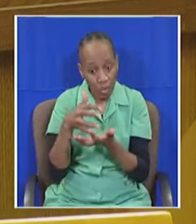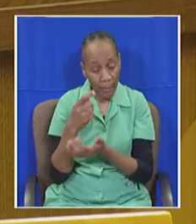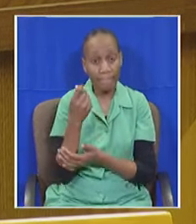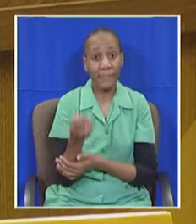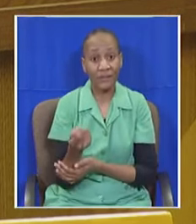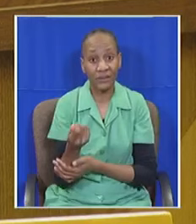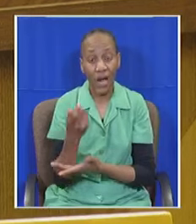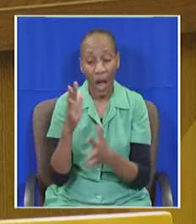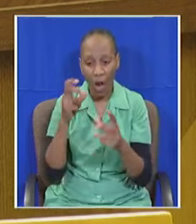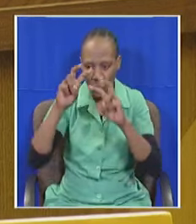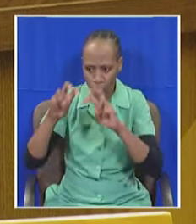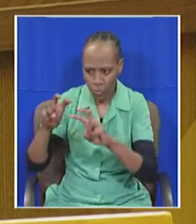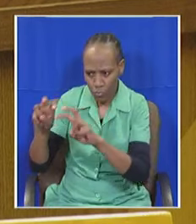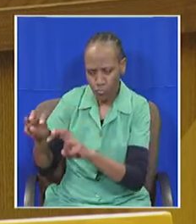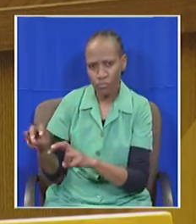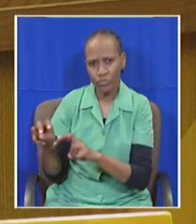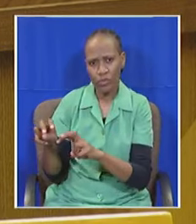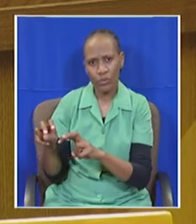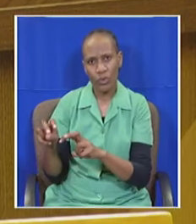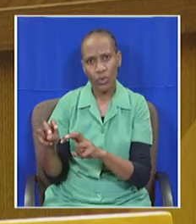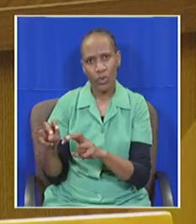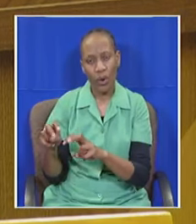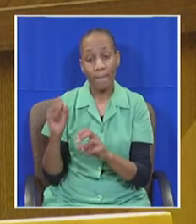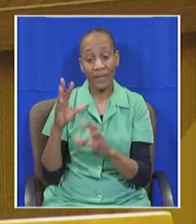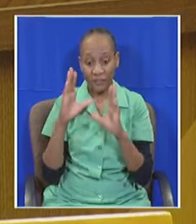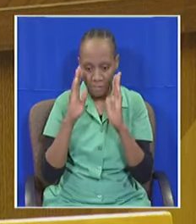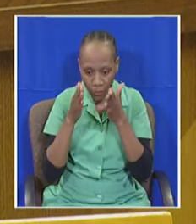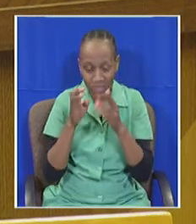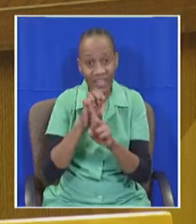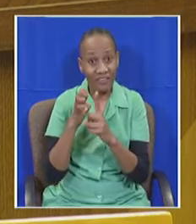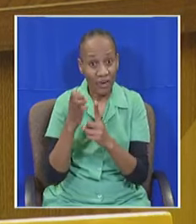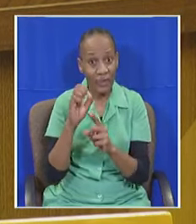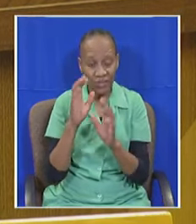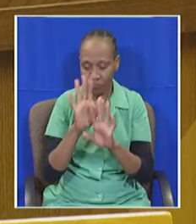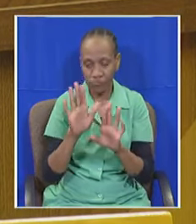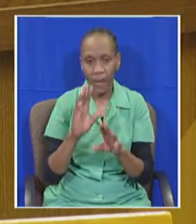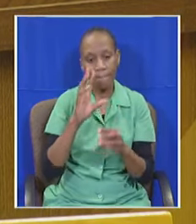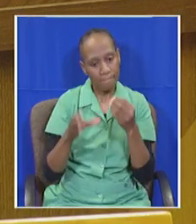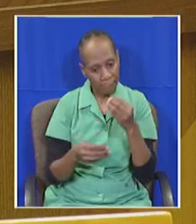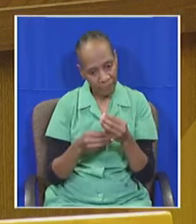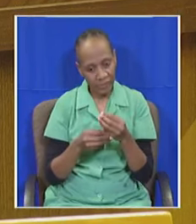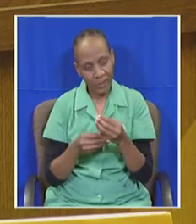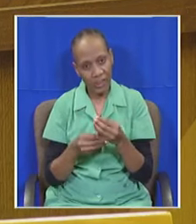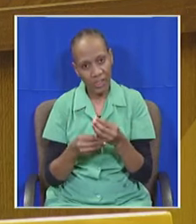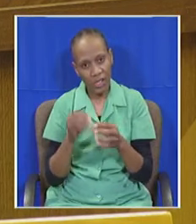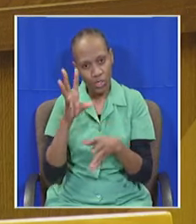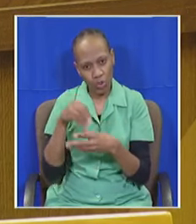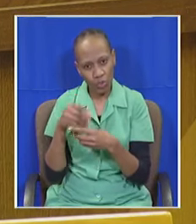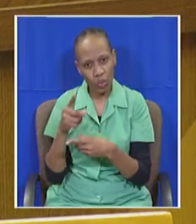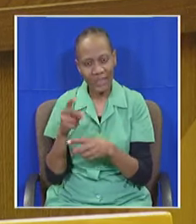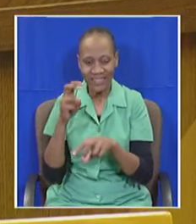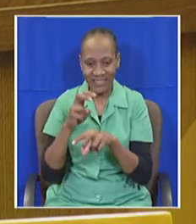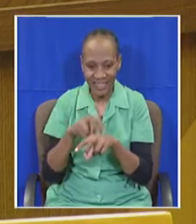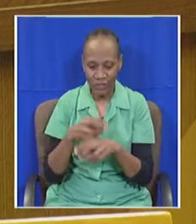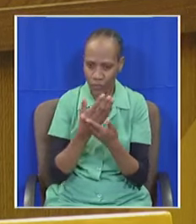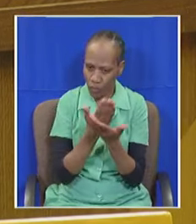of exploration that is not only environmentally friendly, but it takes into account broader needs of